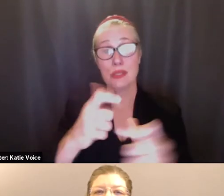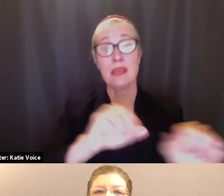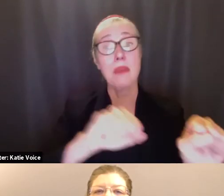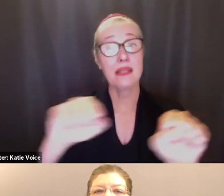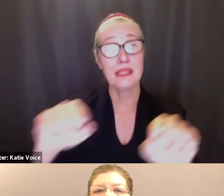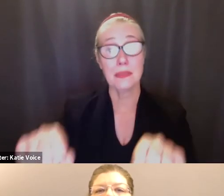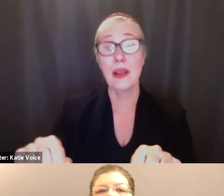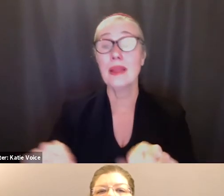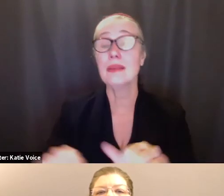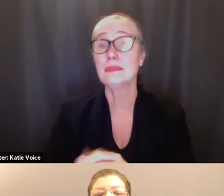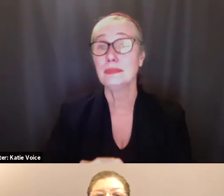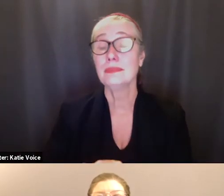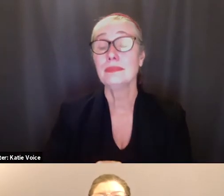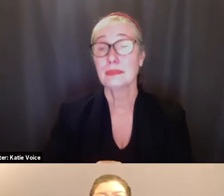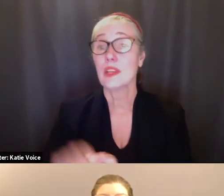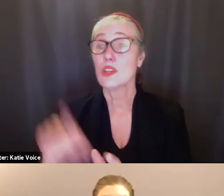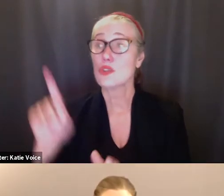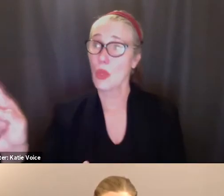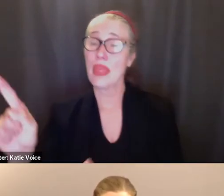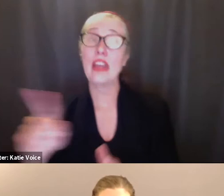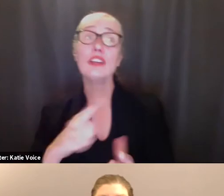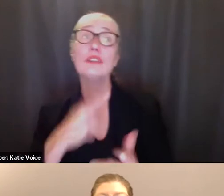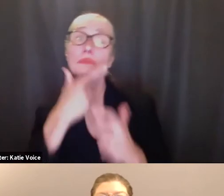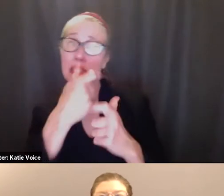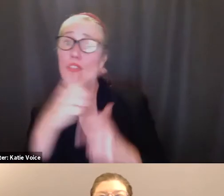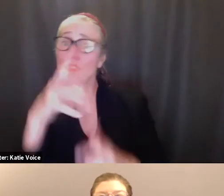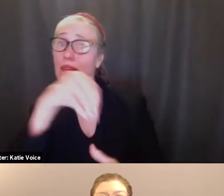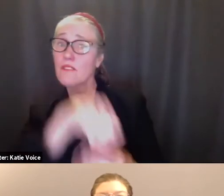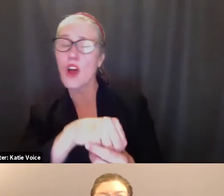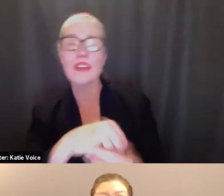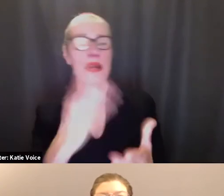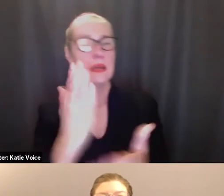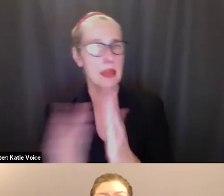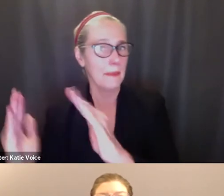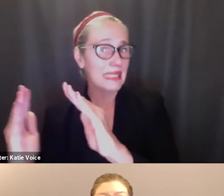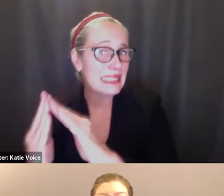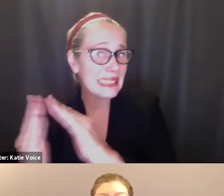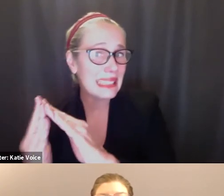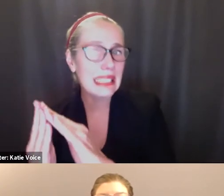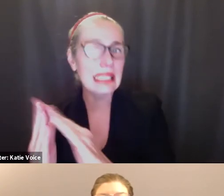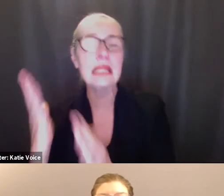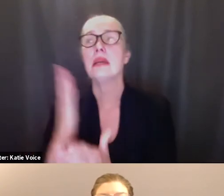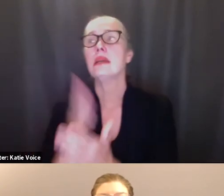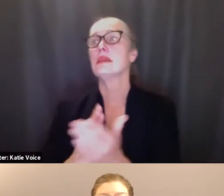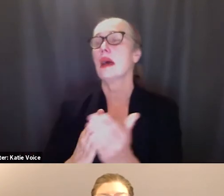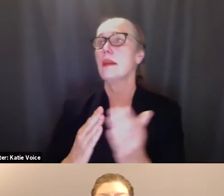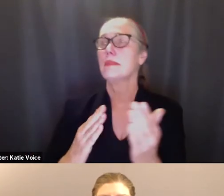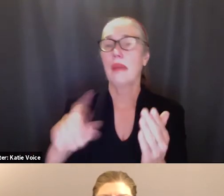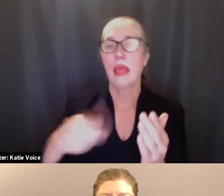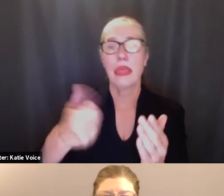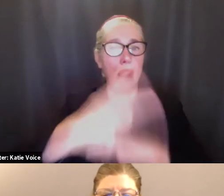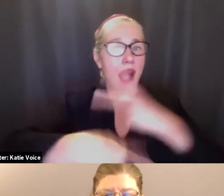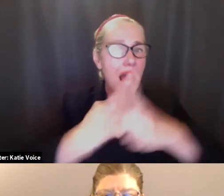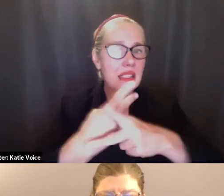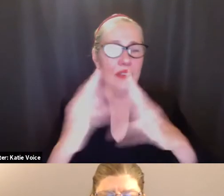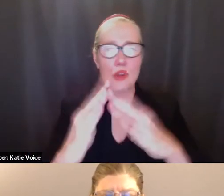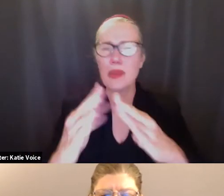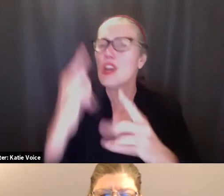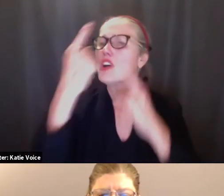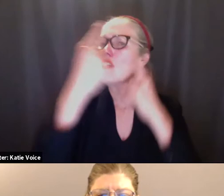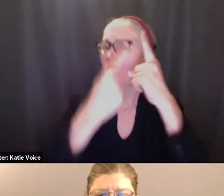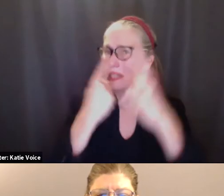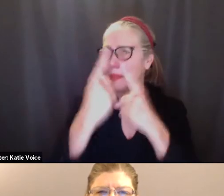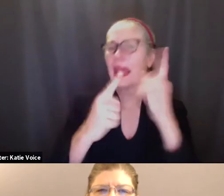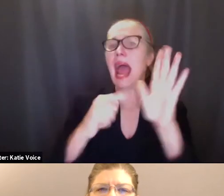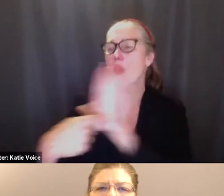so if there are you know we have some cities within the school district we have some areas that are considered communities um so if you want to contemplate how those might